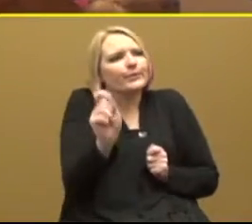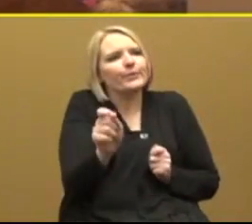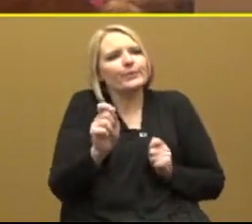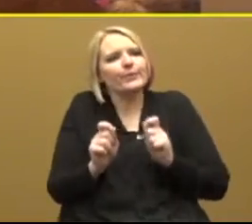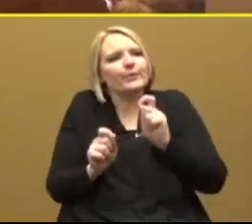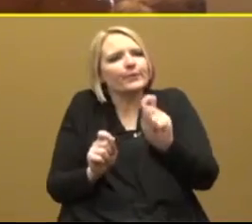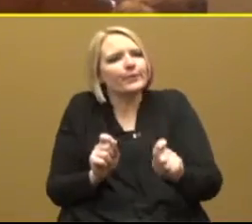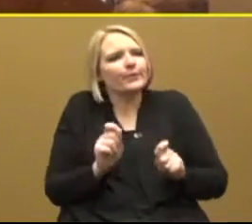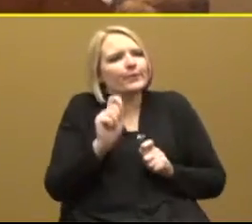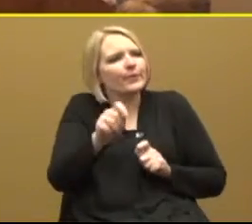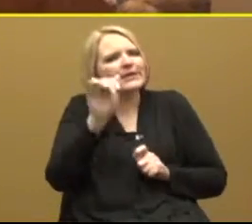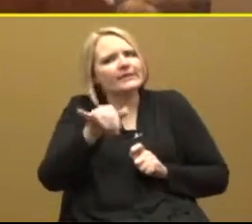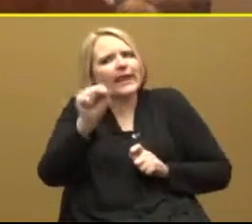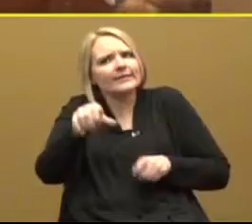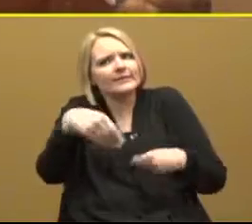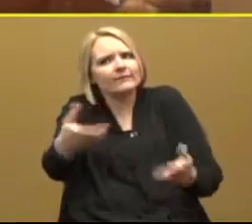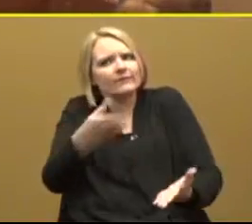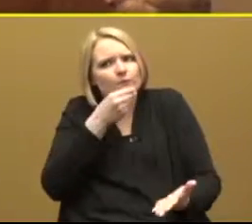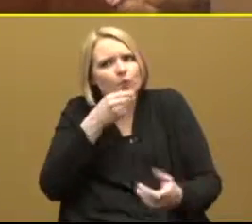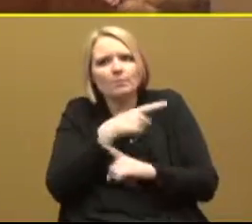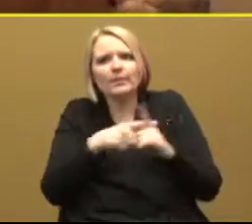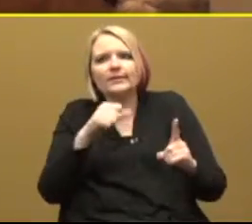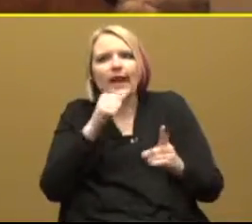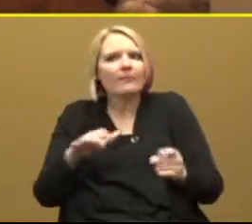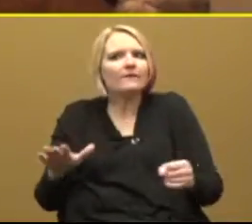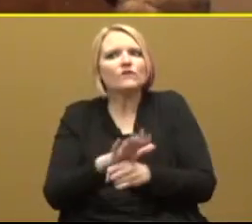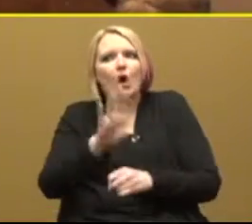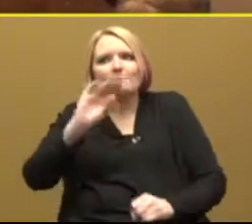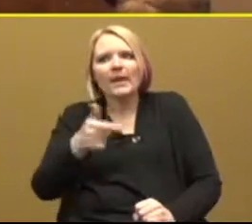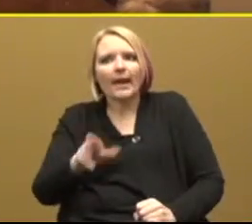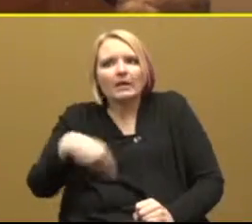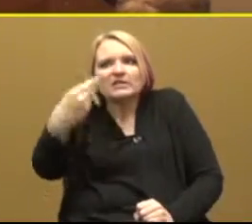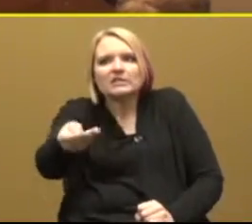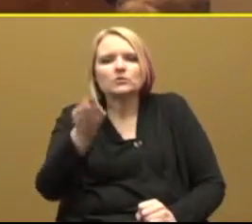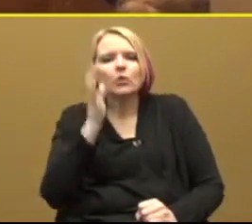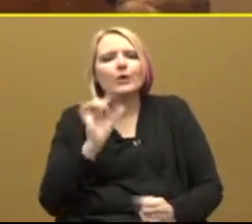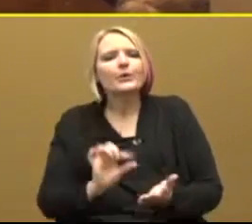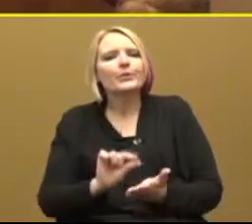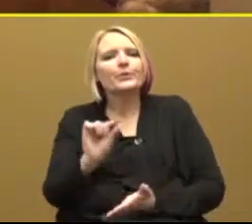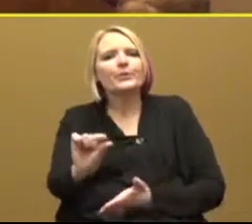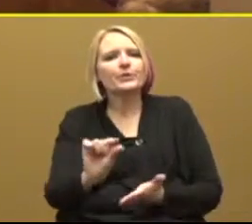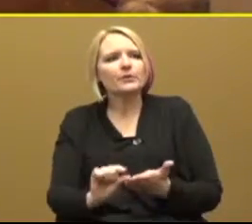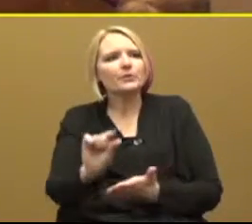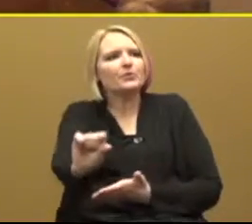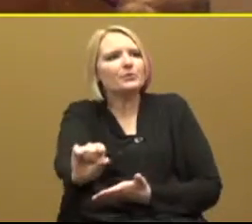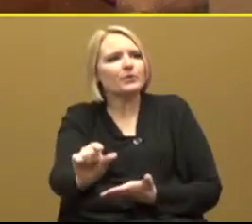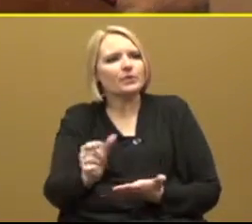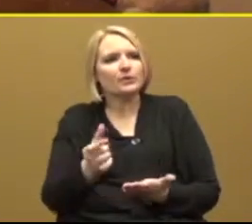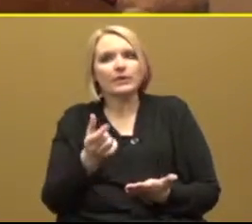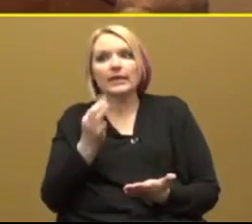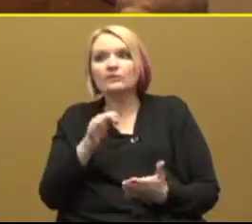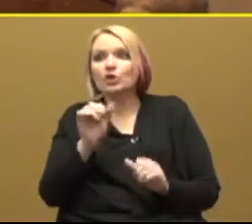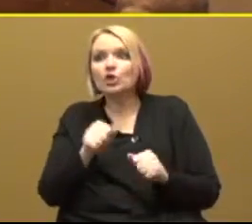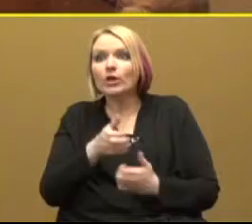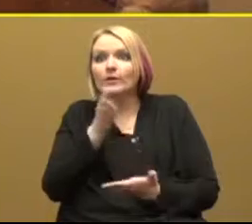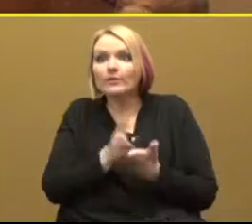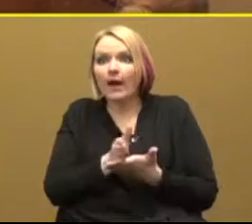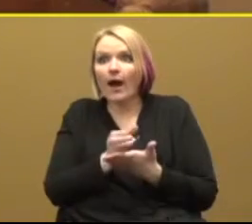them food. She's not going to give me the whole bag of Skittles. She's going to give me 1. And let me tell you, if Maybe she could cut 10. that in half, I